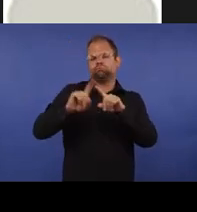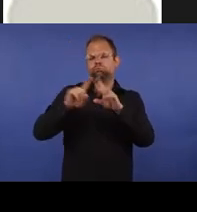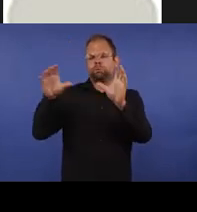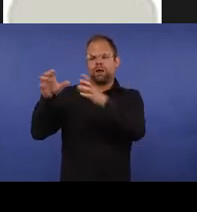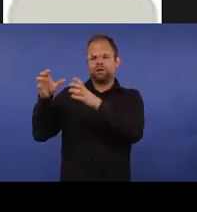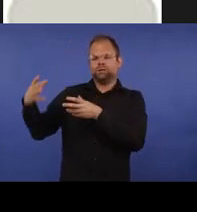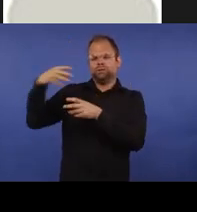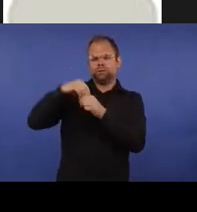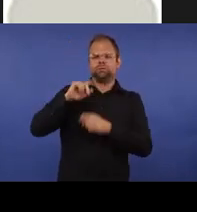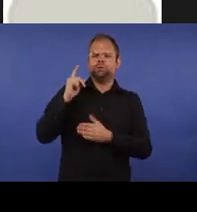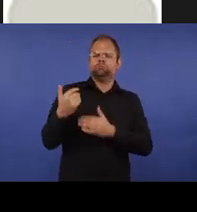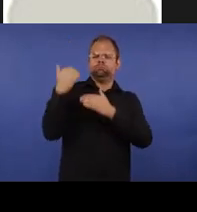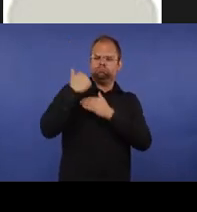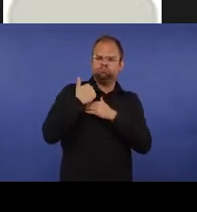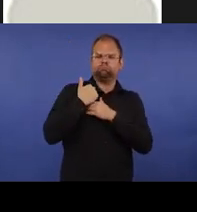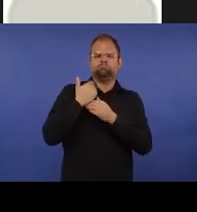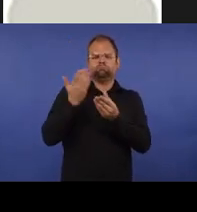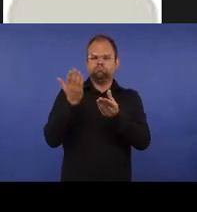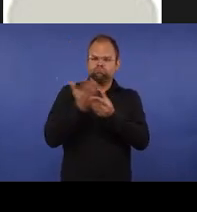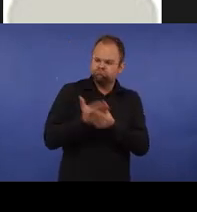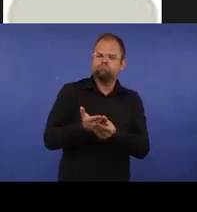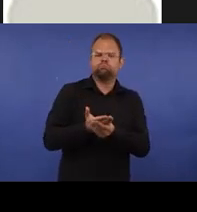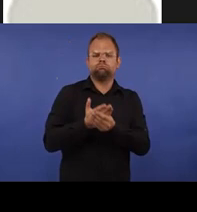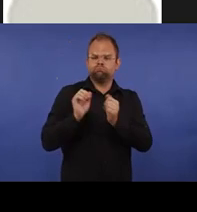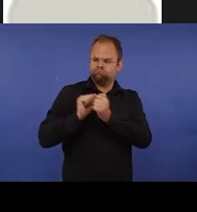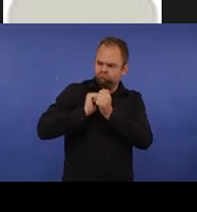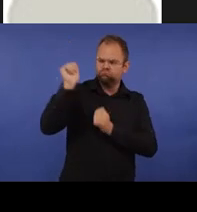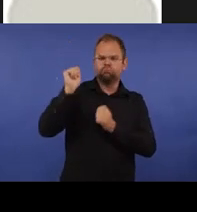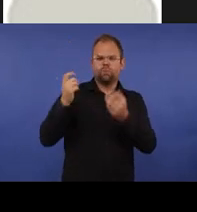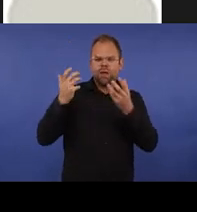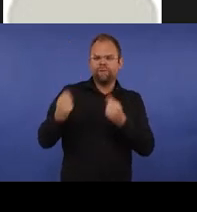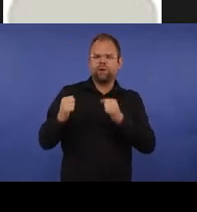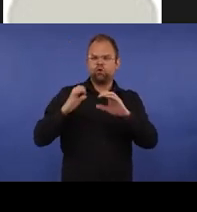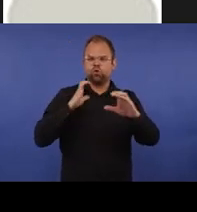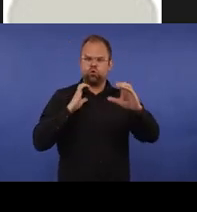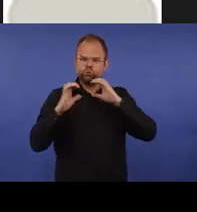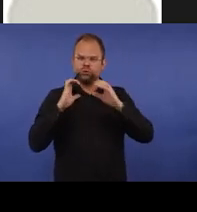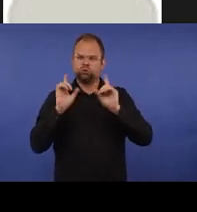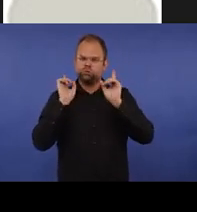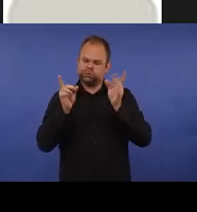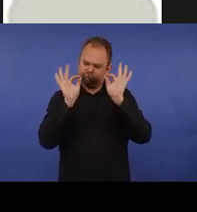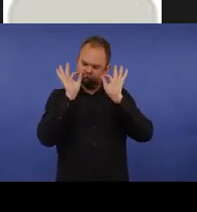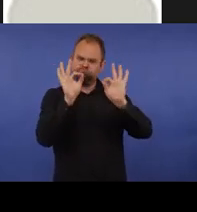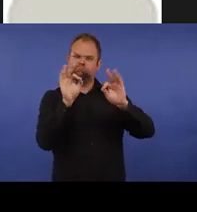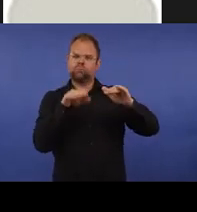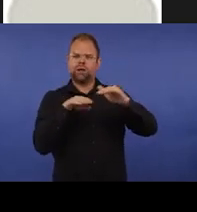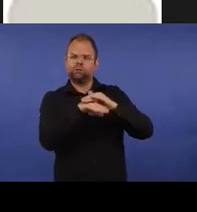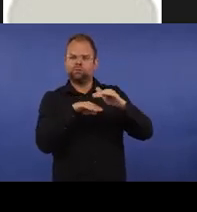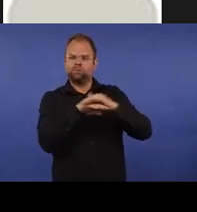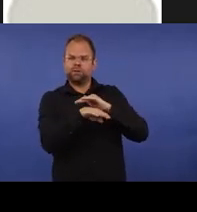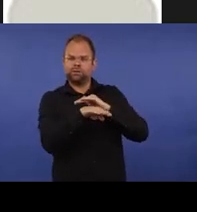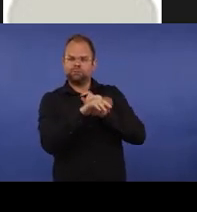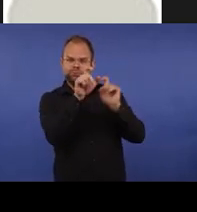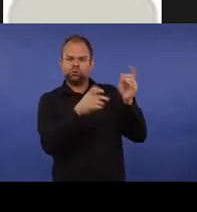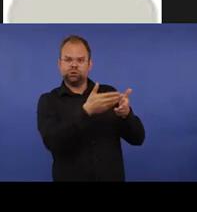with disabilities. It means interpreter of sign language, or braille